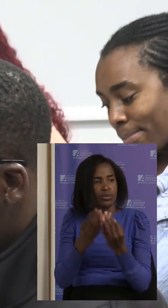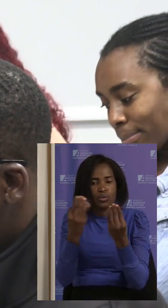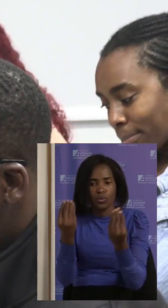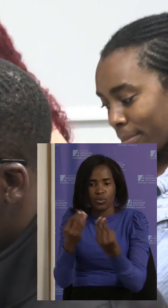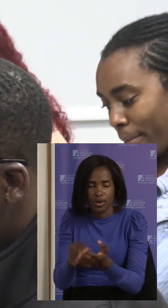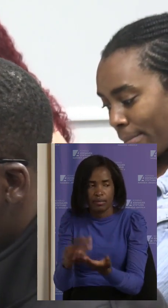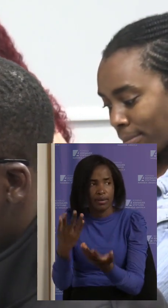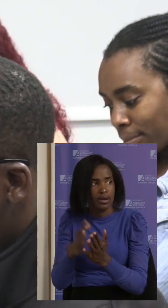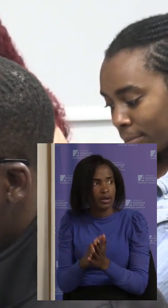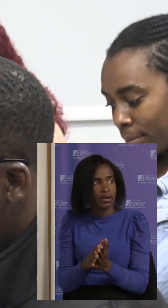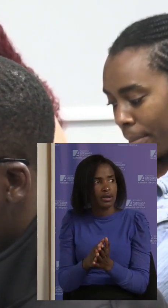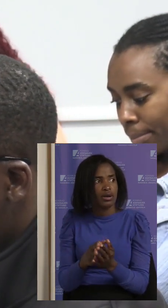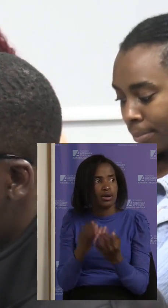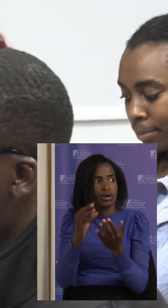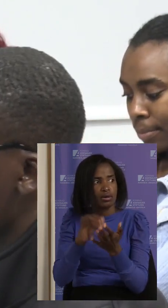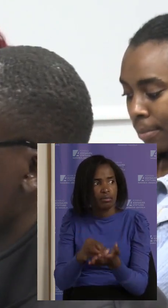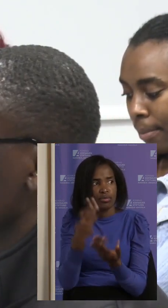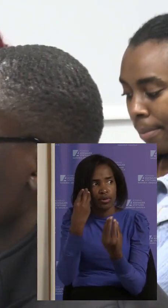And when we talk about poor children,